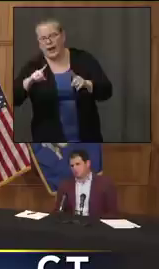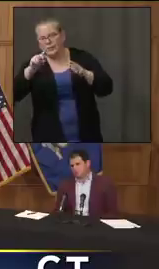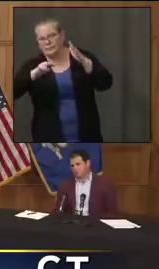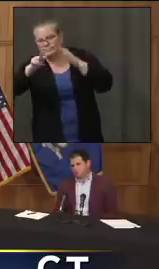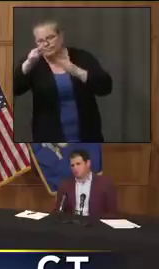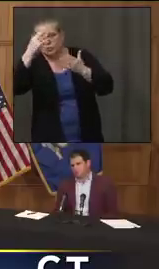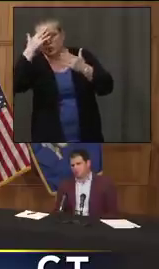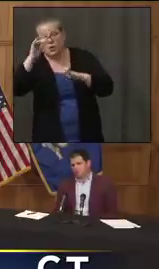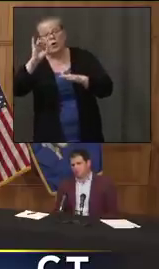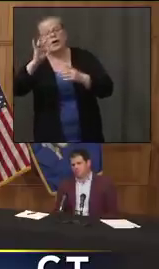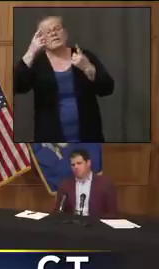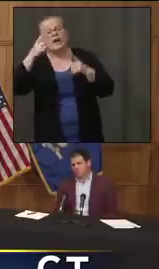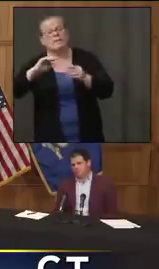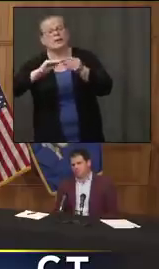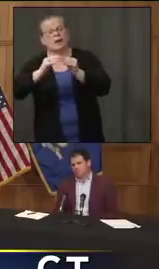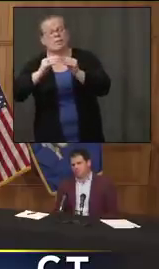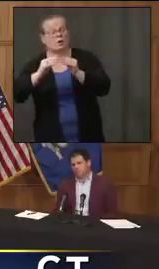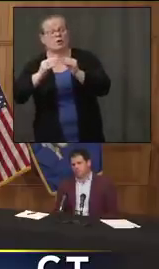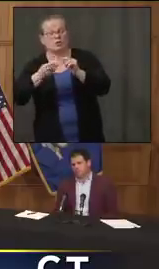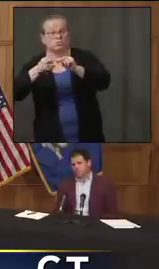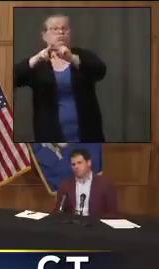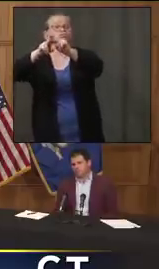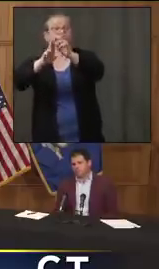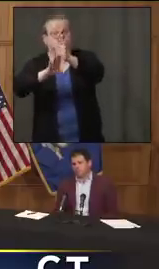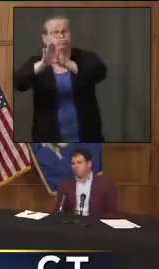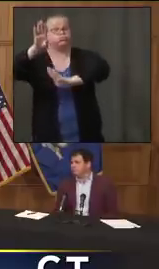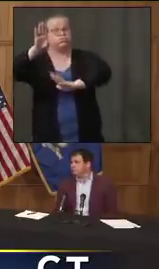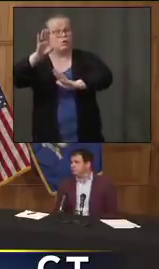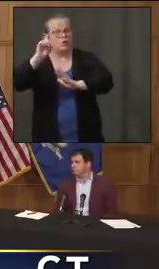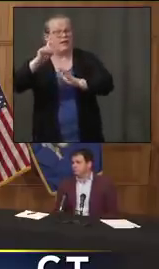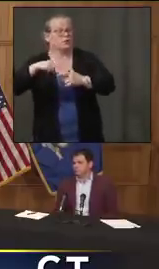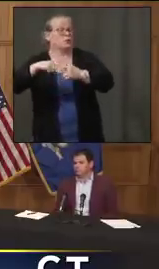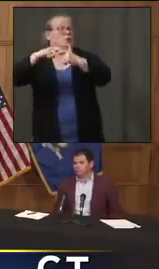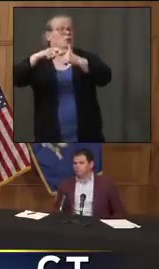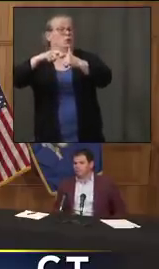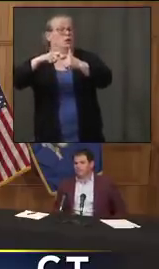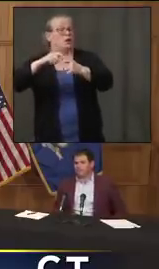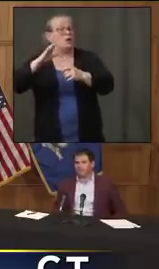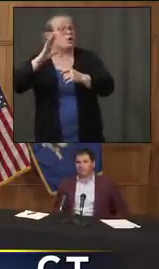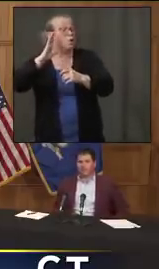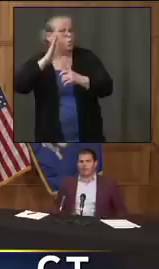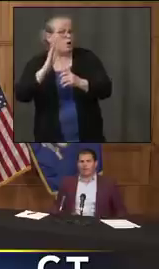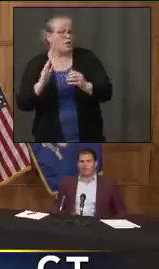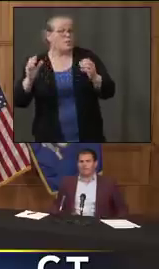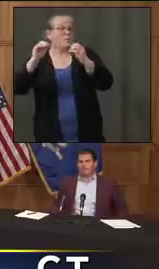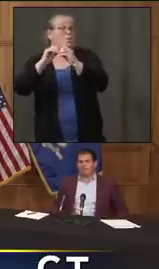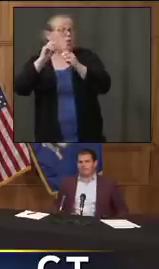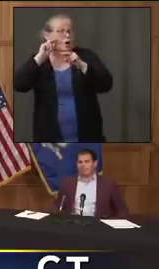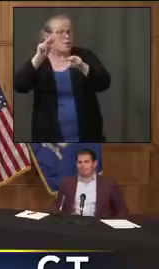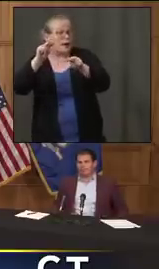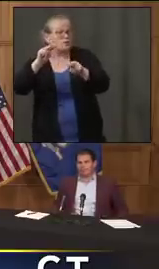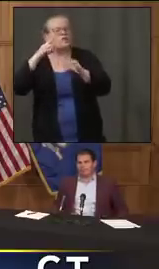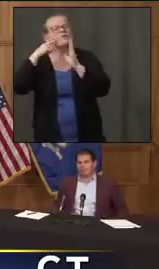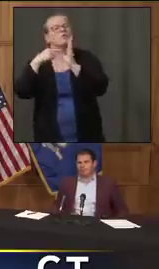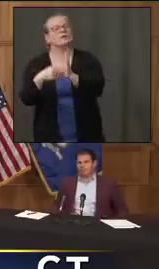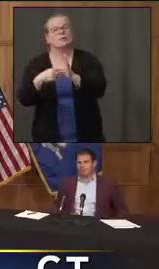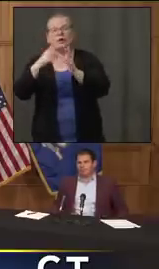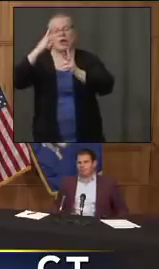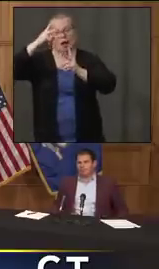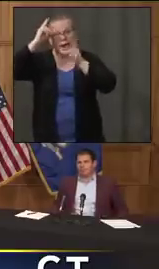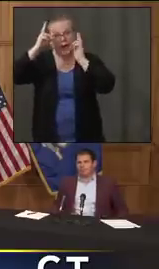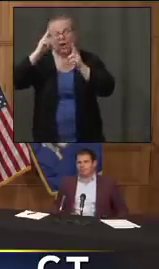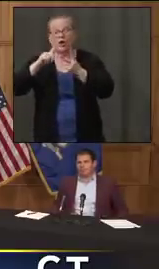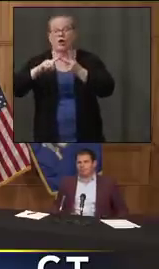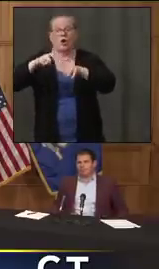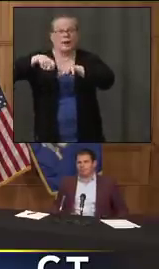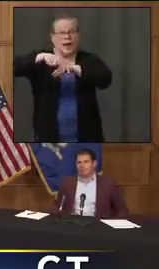back. Will there be any sort of extra monitoring of people, say, at hair salons or nail salons to be able to